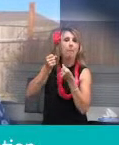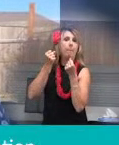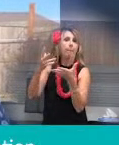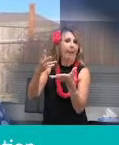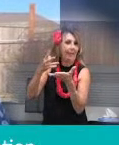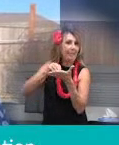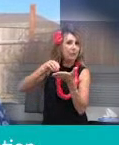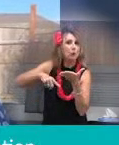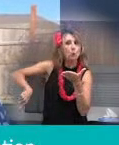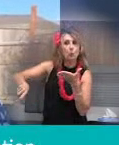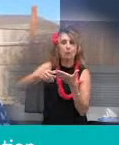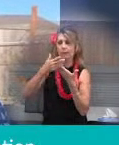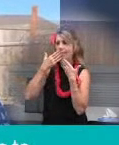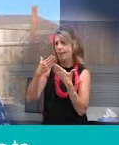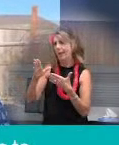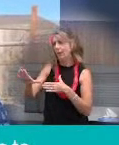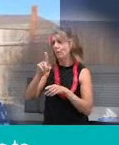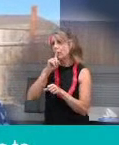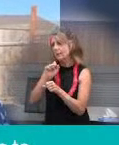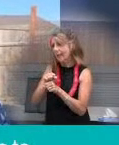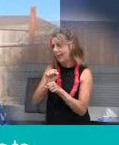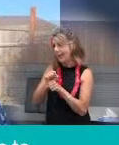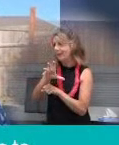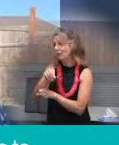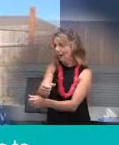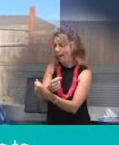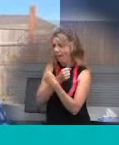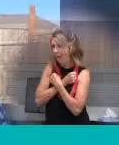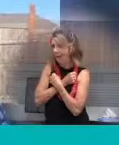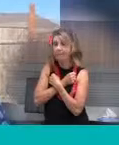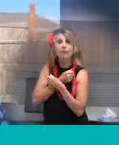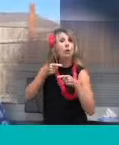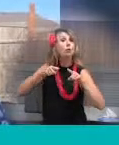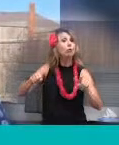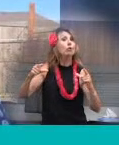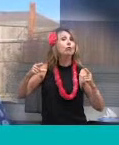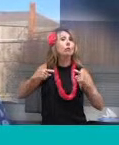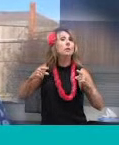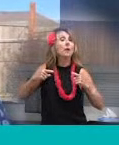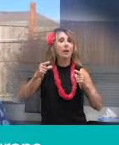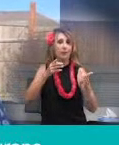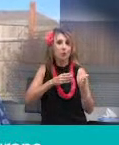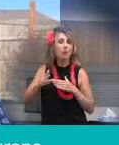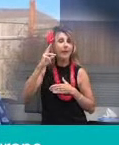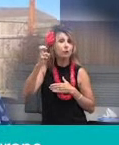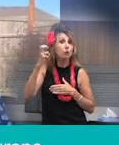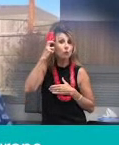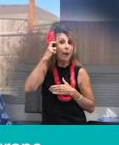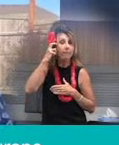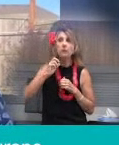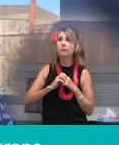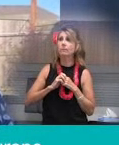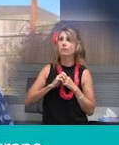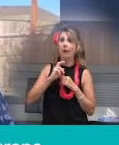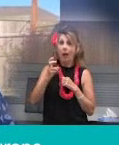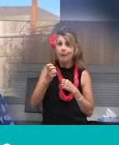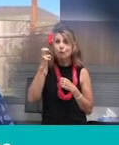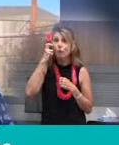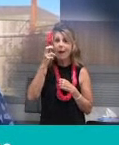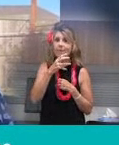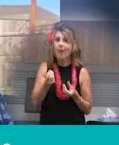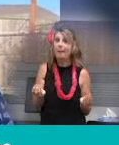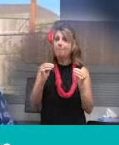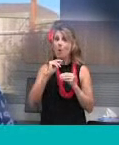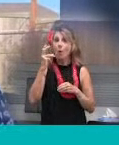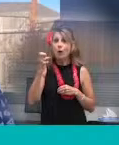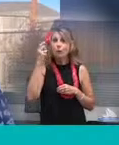and your love of education. In retirement, Karen is planning to travel, and more travel, especially to Europe, where